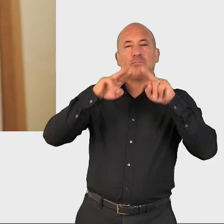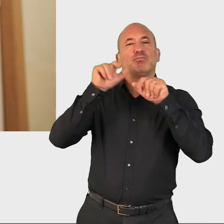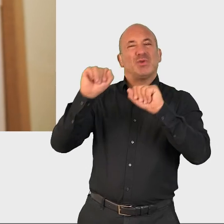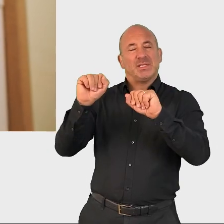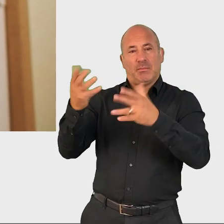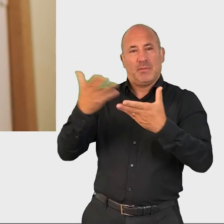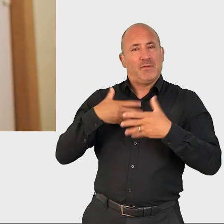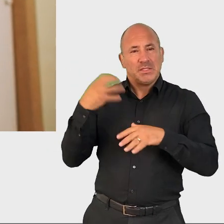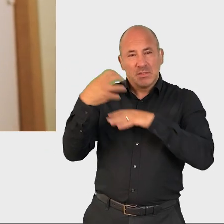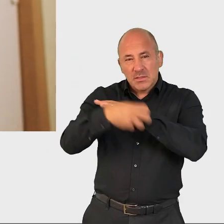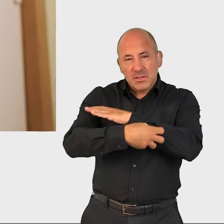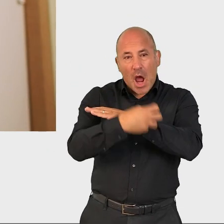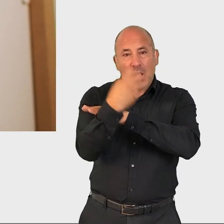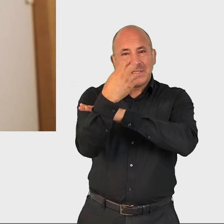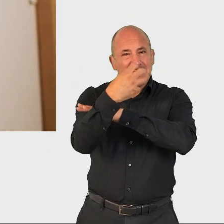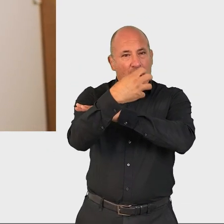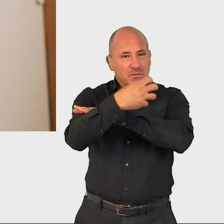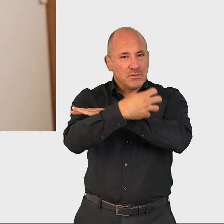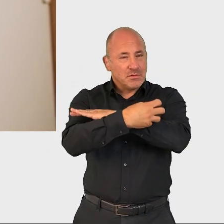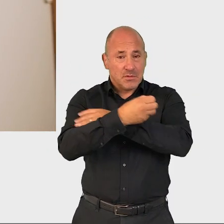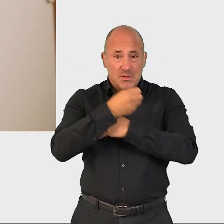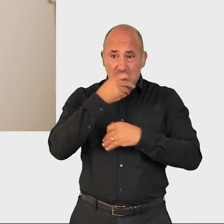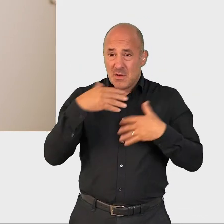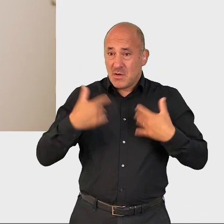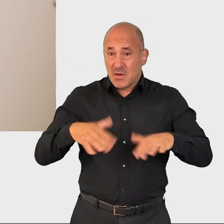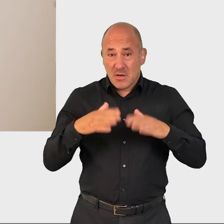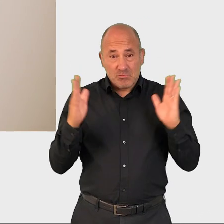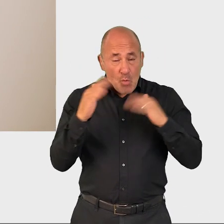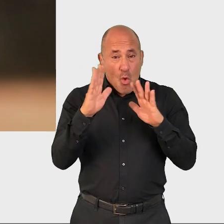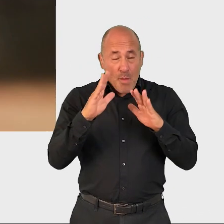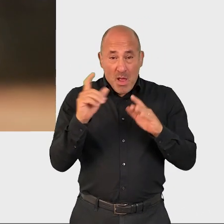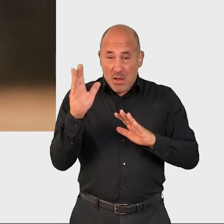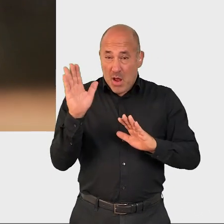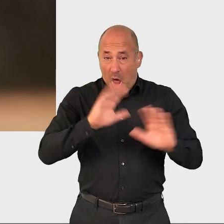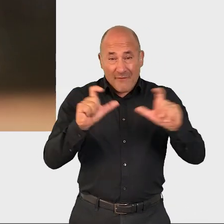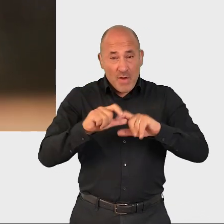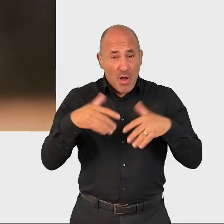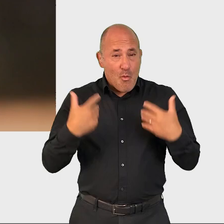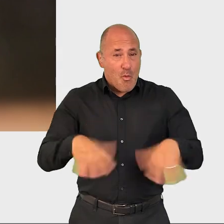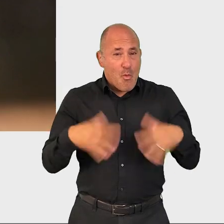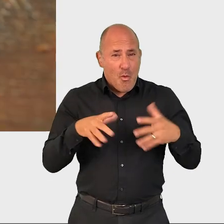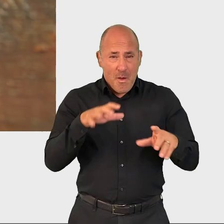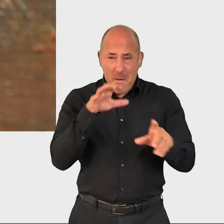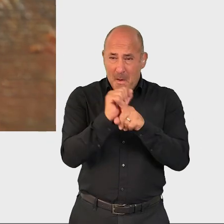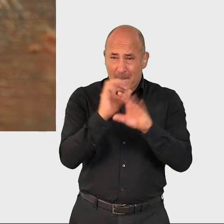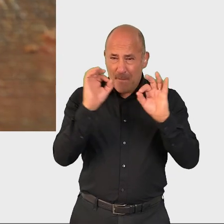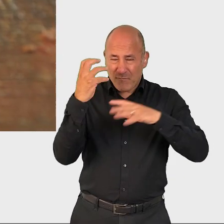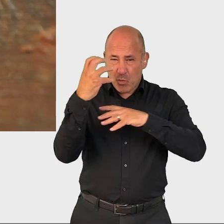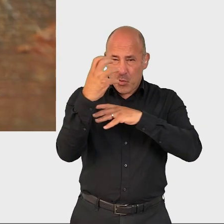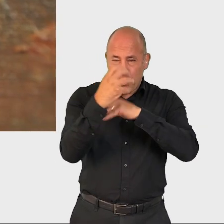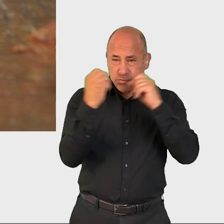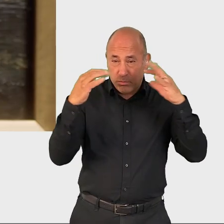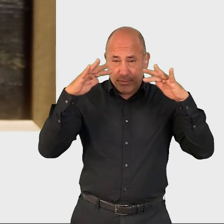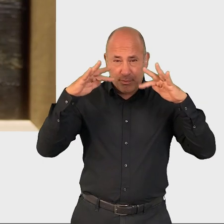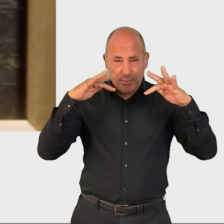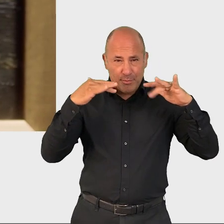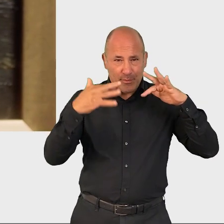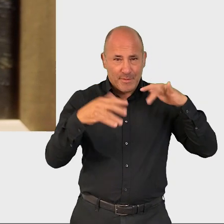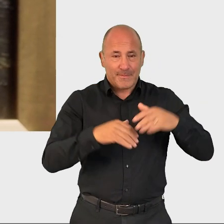Sunset from Sheffield Museums is an astonishingly colourful small study which captures wonderfully the mood of the view.